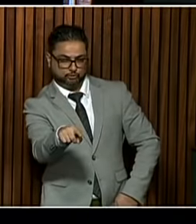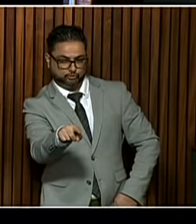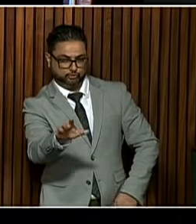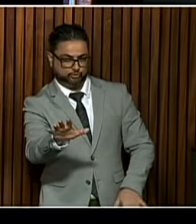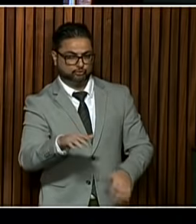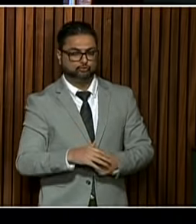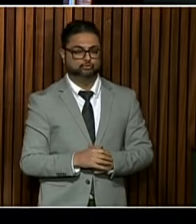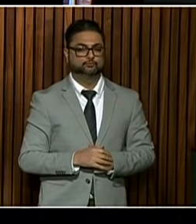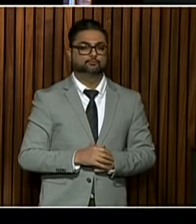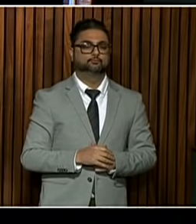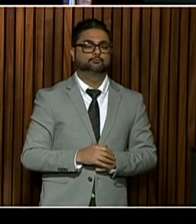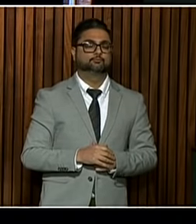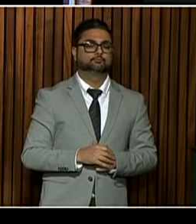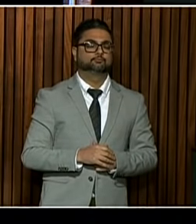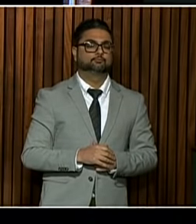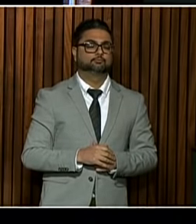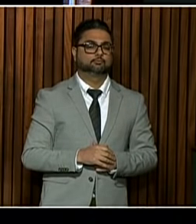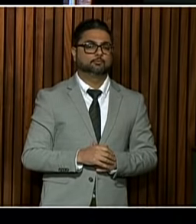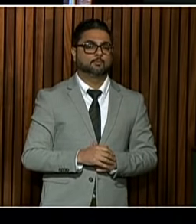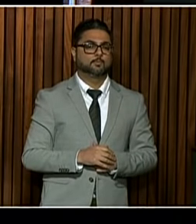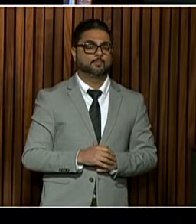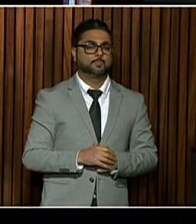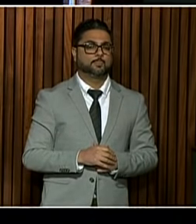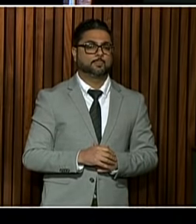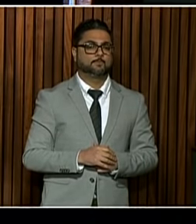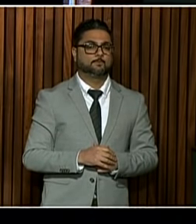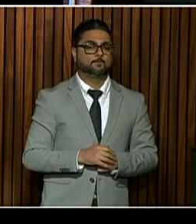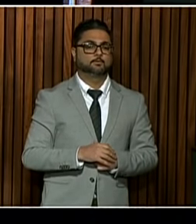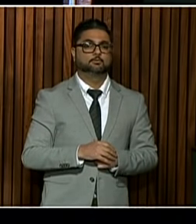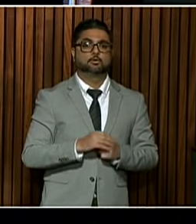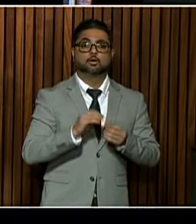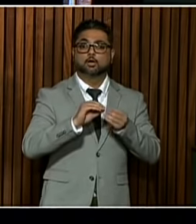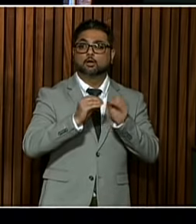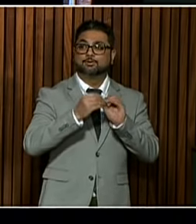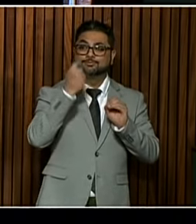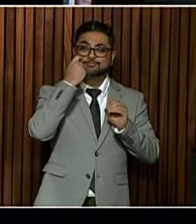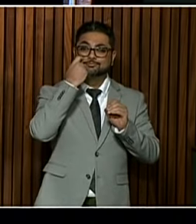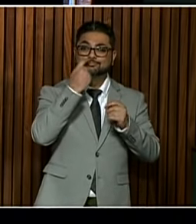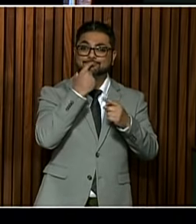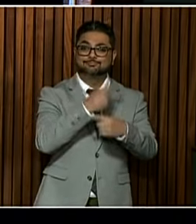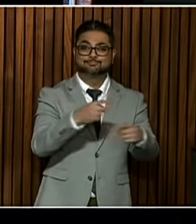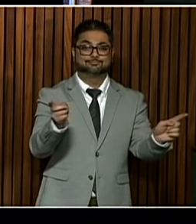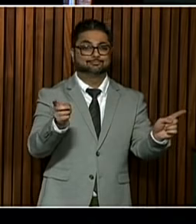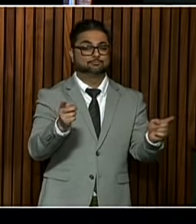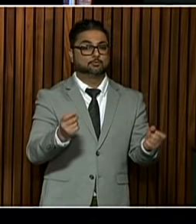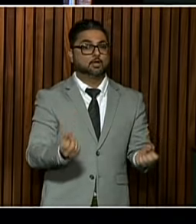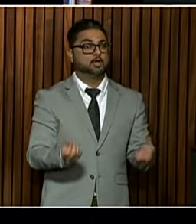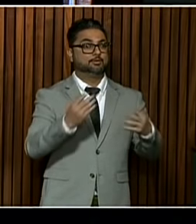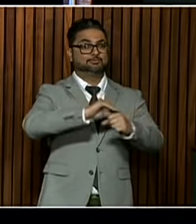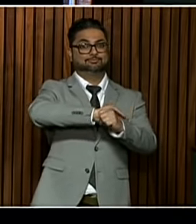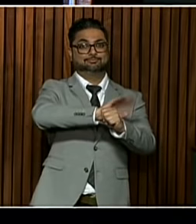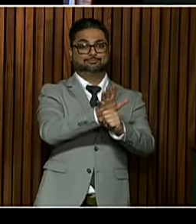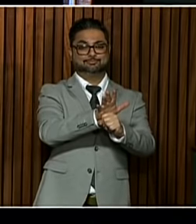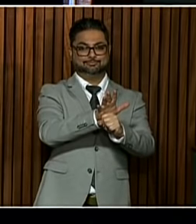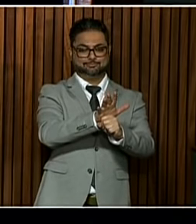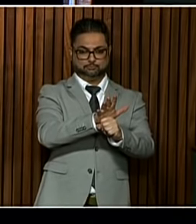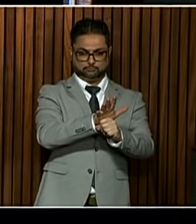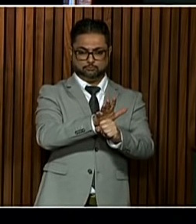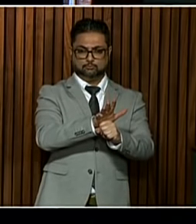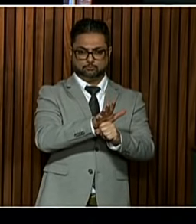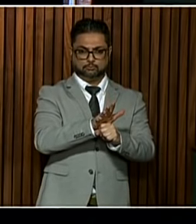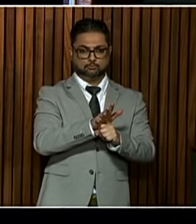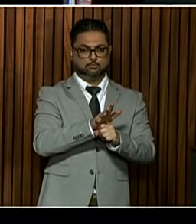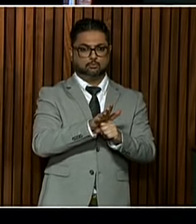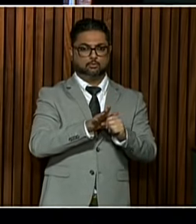announced today much lower than what you had anticipated. Do you still expect to see, I guess, during this critical time, the number of cases to jump